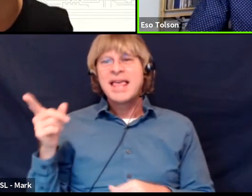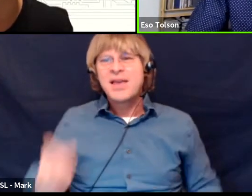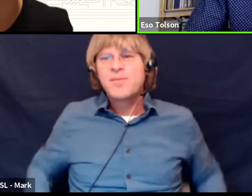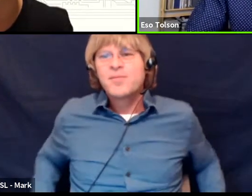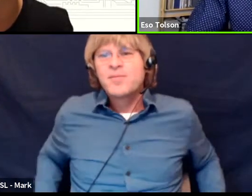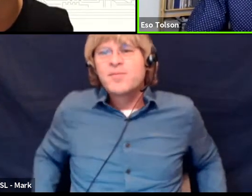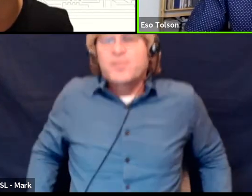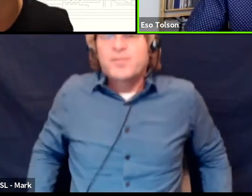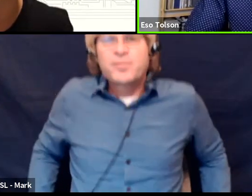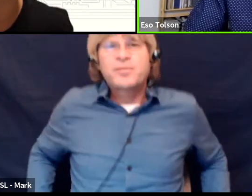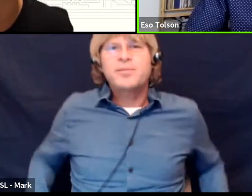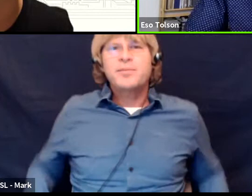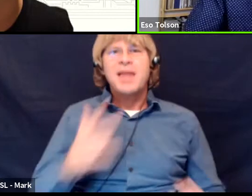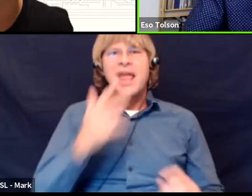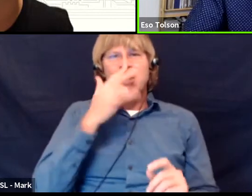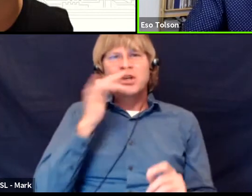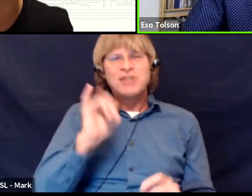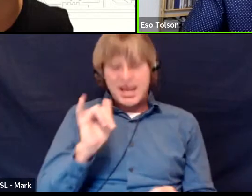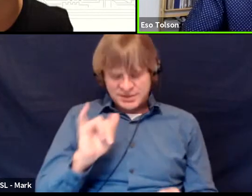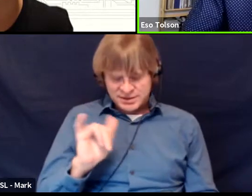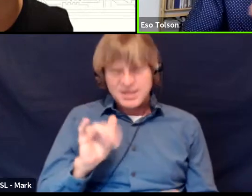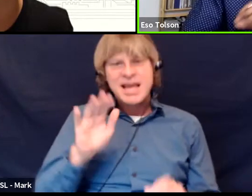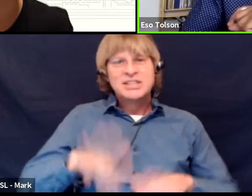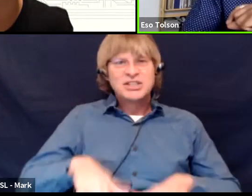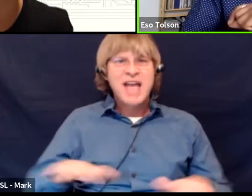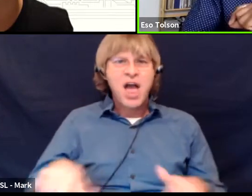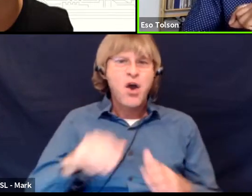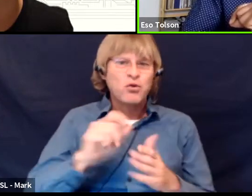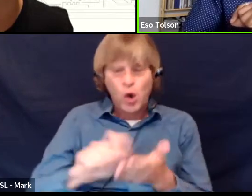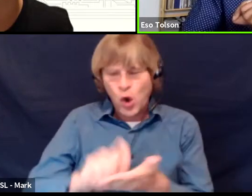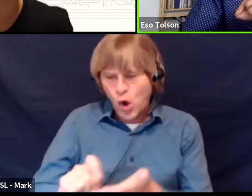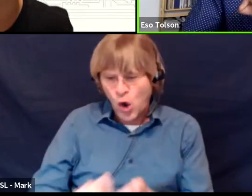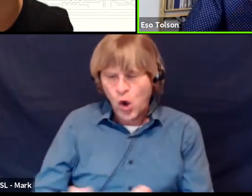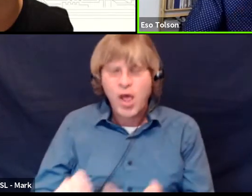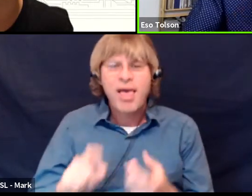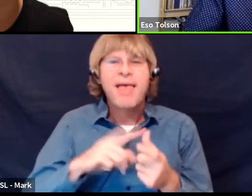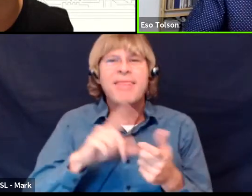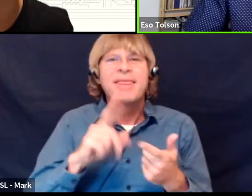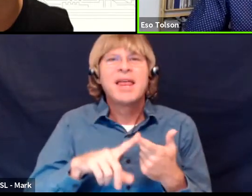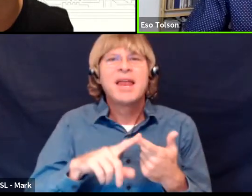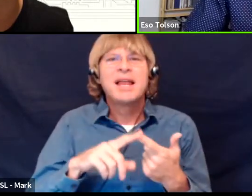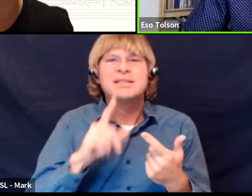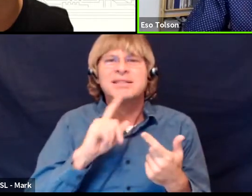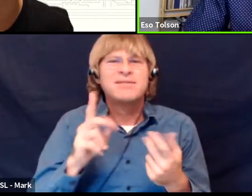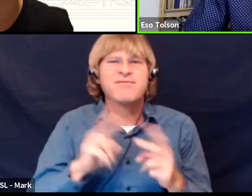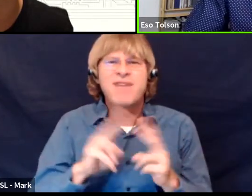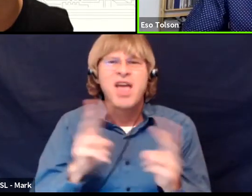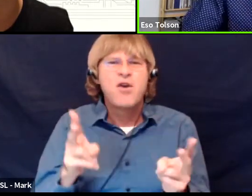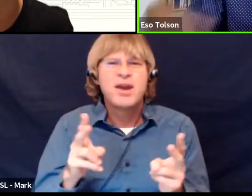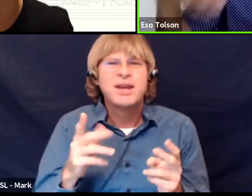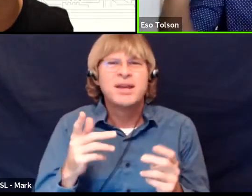It looks like a child wrote it, and it's just very